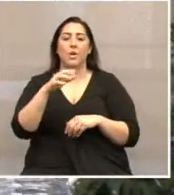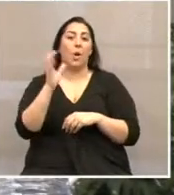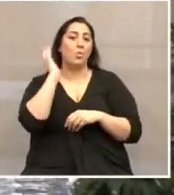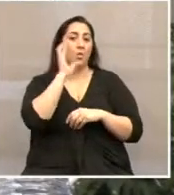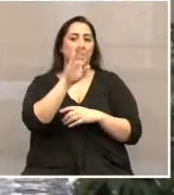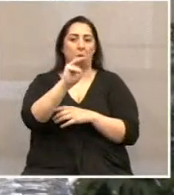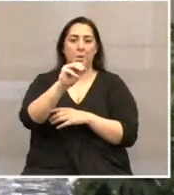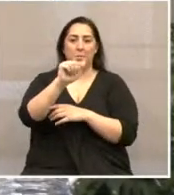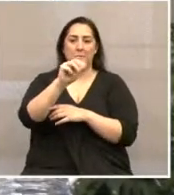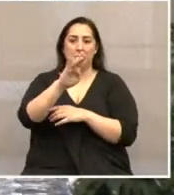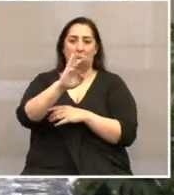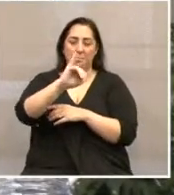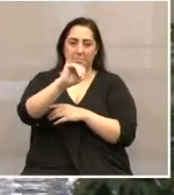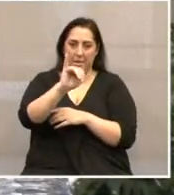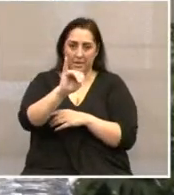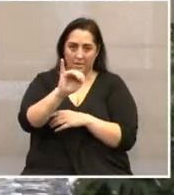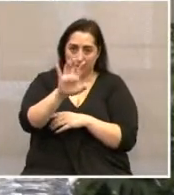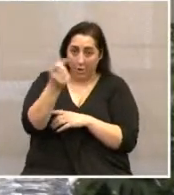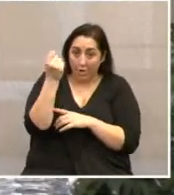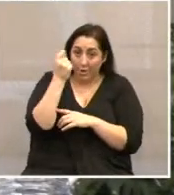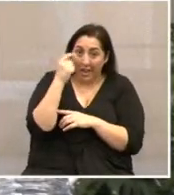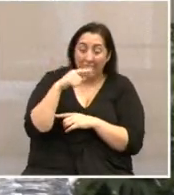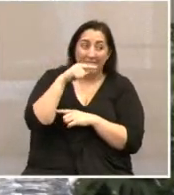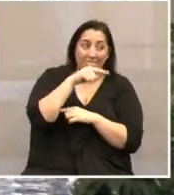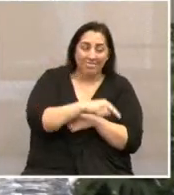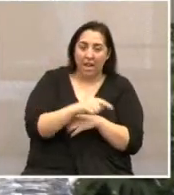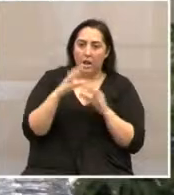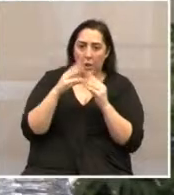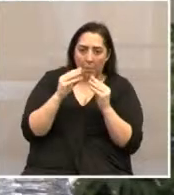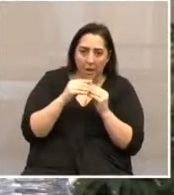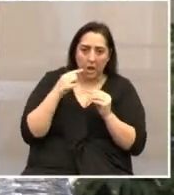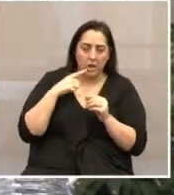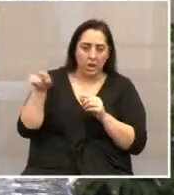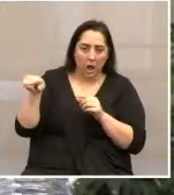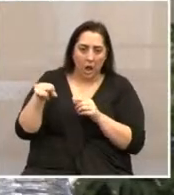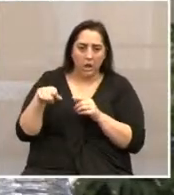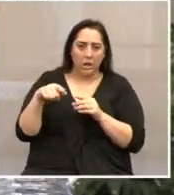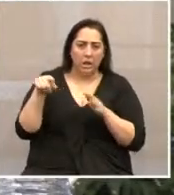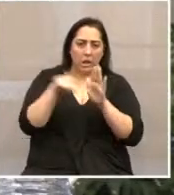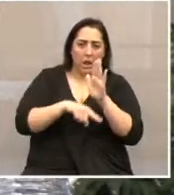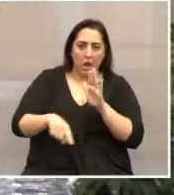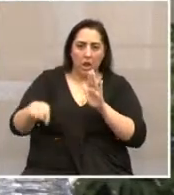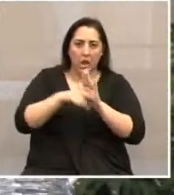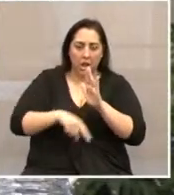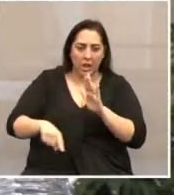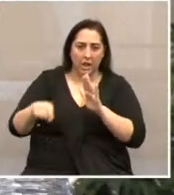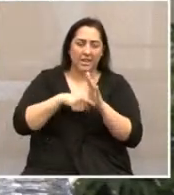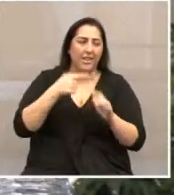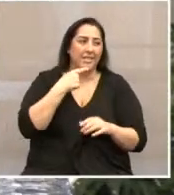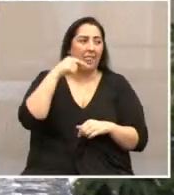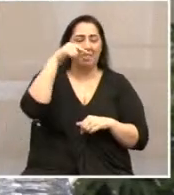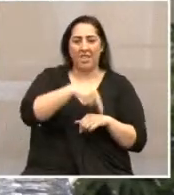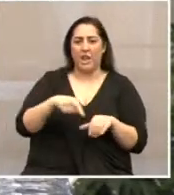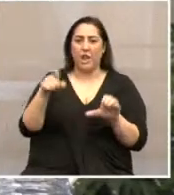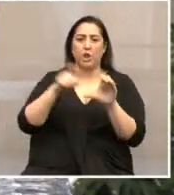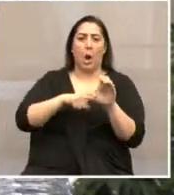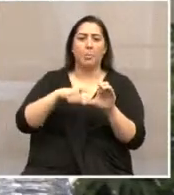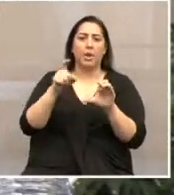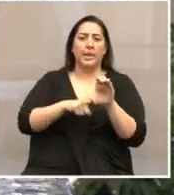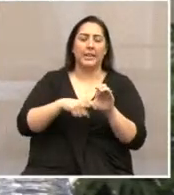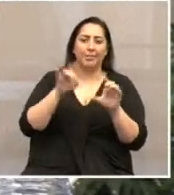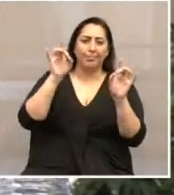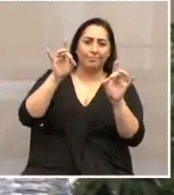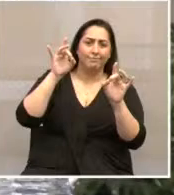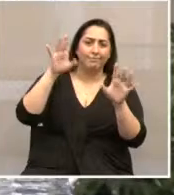this morning, this committee was being attacked. This is a communist, whatever they call it. And